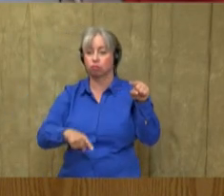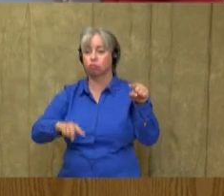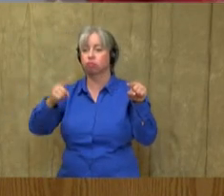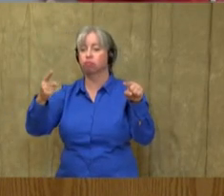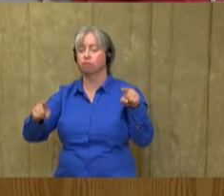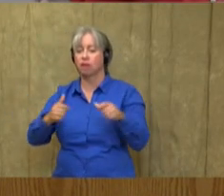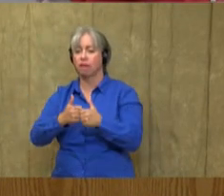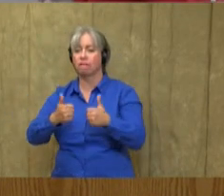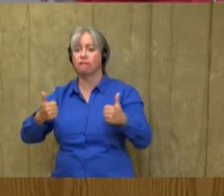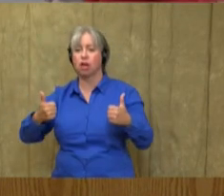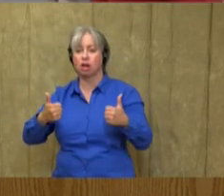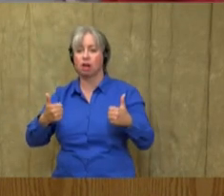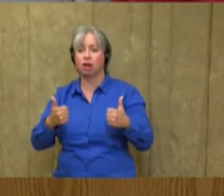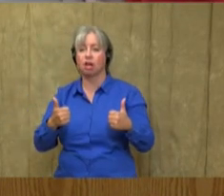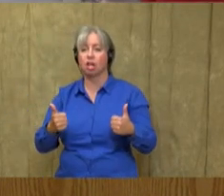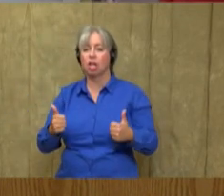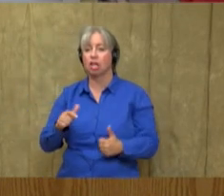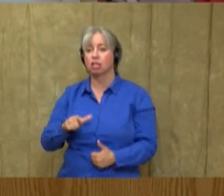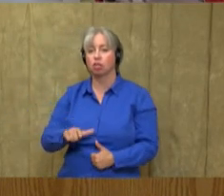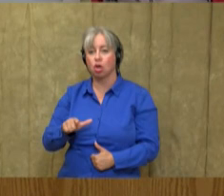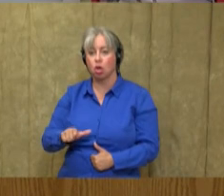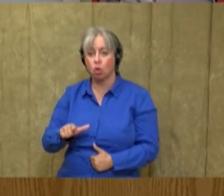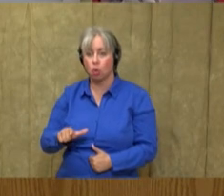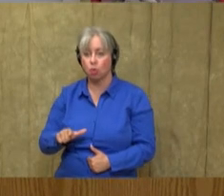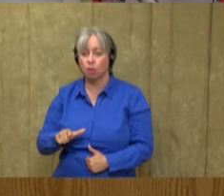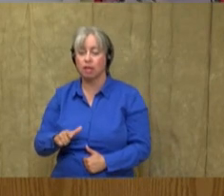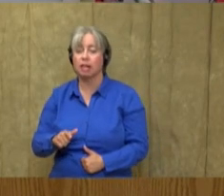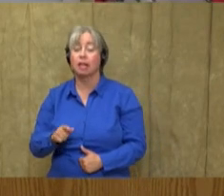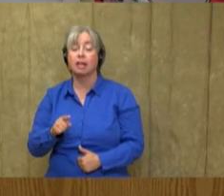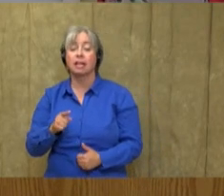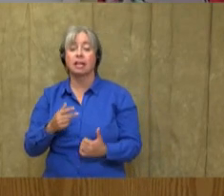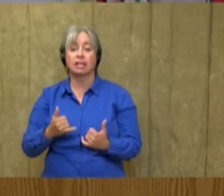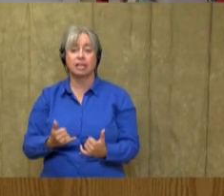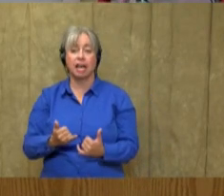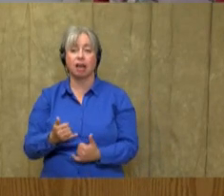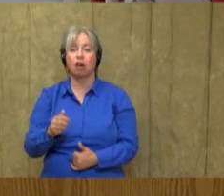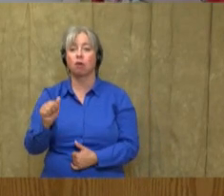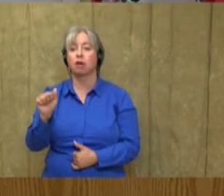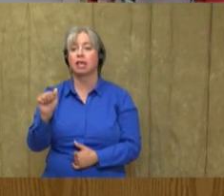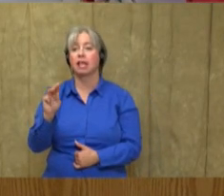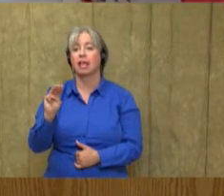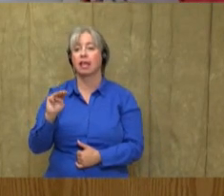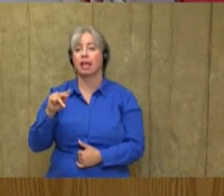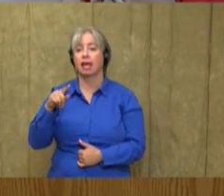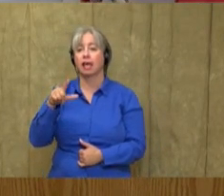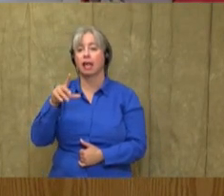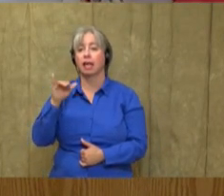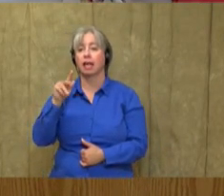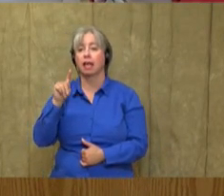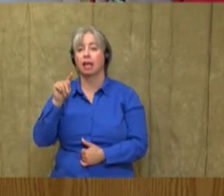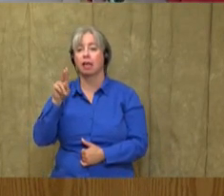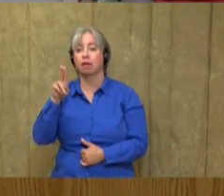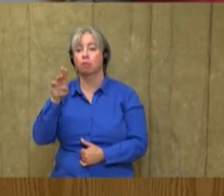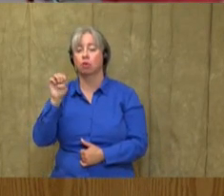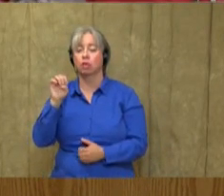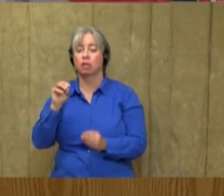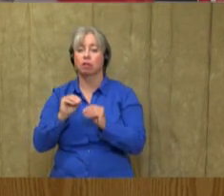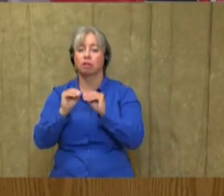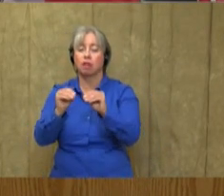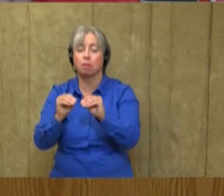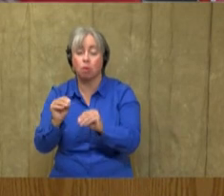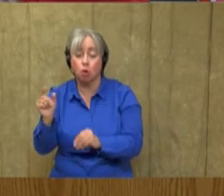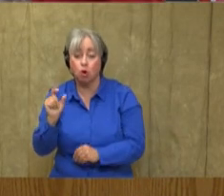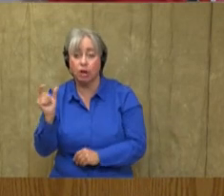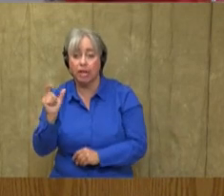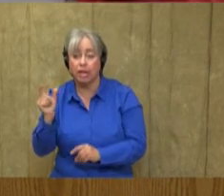property we got to be familiar with to move forward is amplitude. And again, amplitude, the more energy I put into that wave, the higher